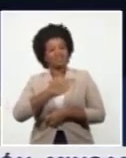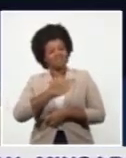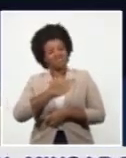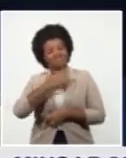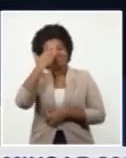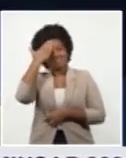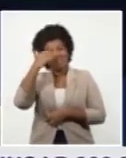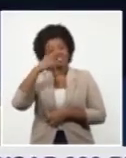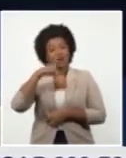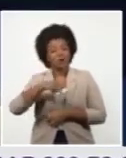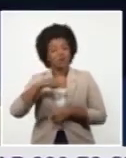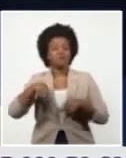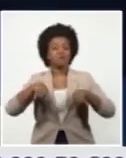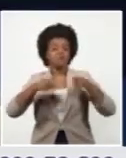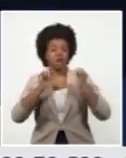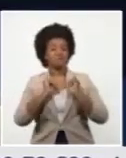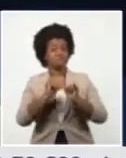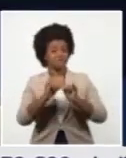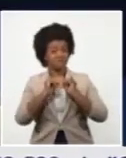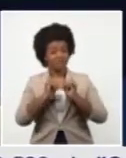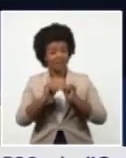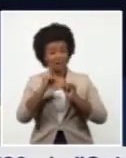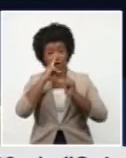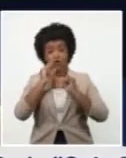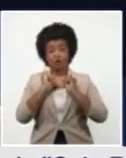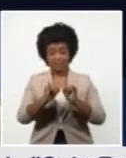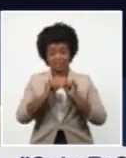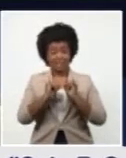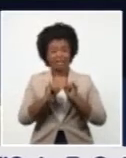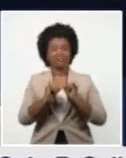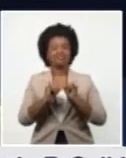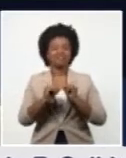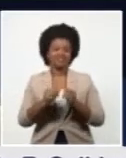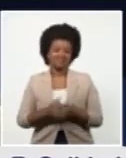The acknowledgement by our president